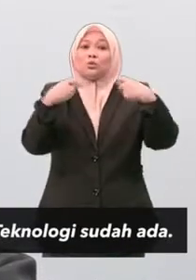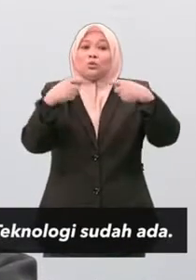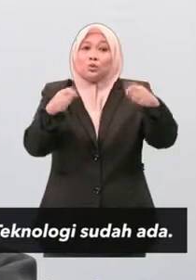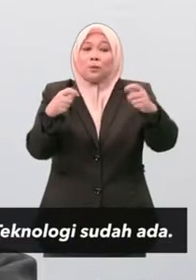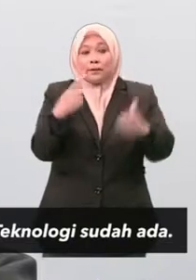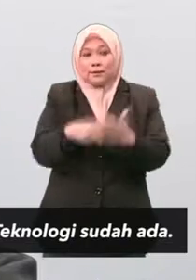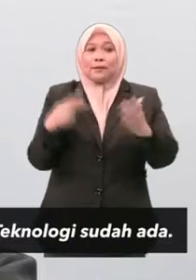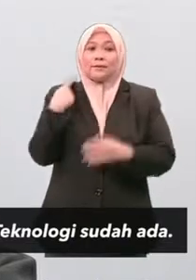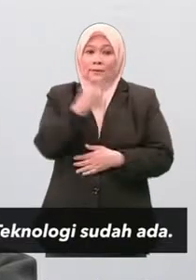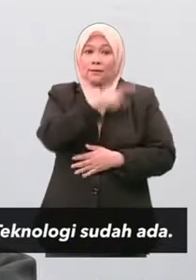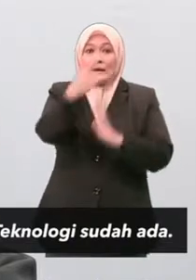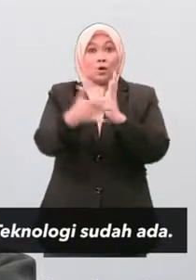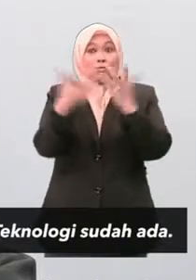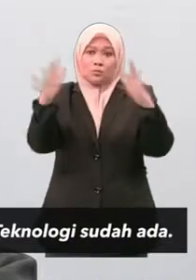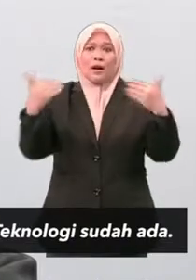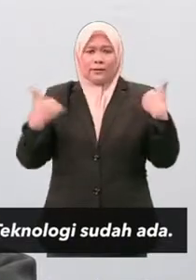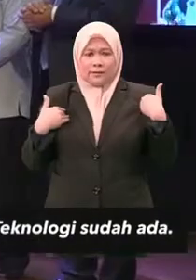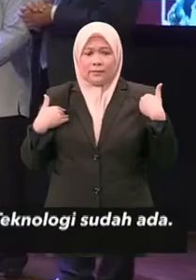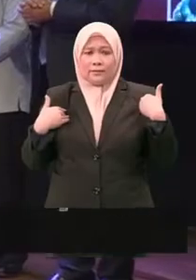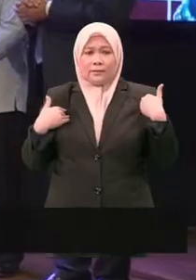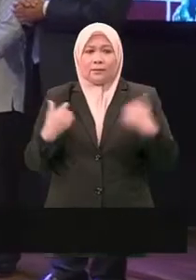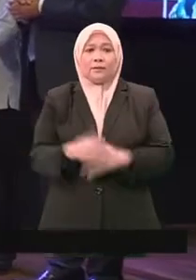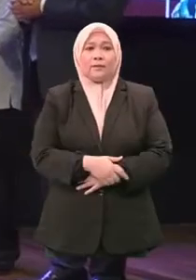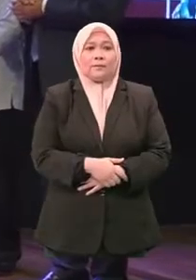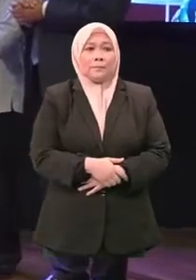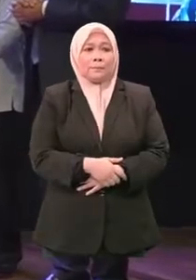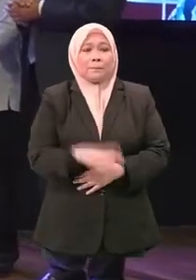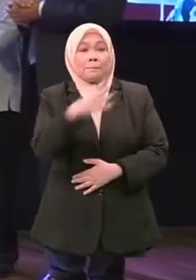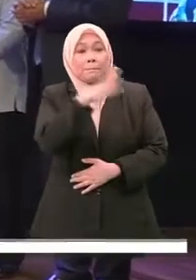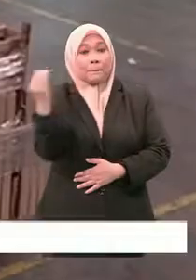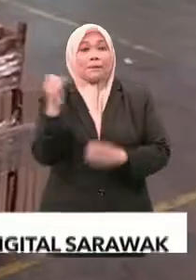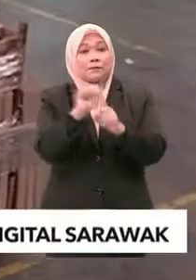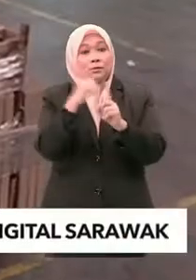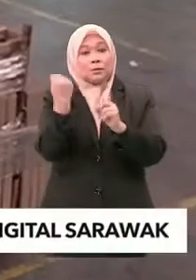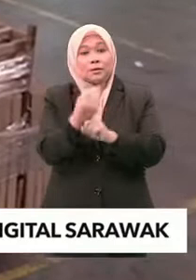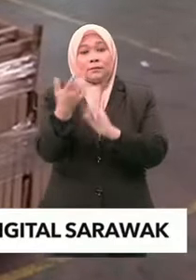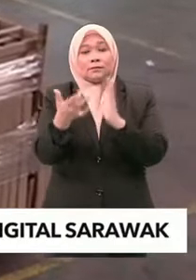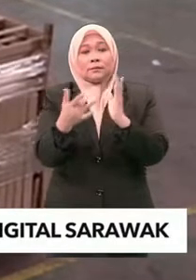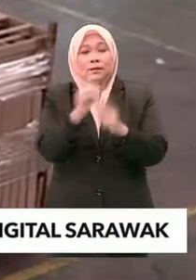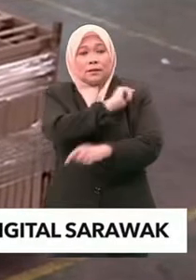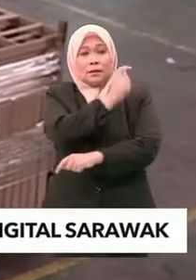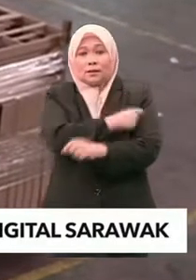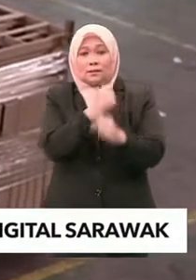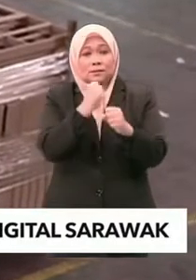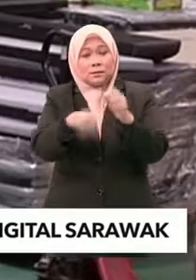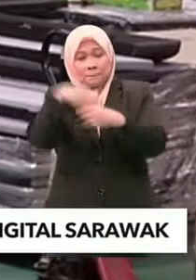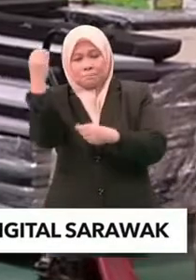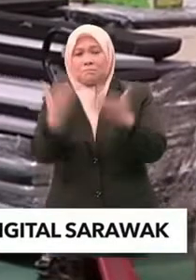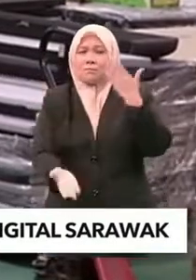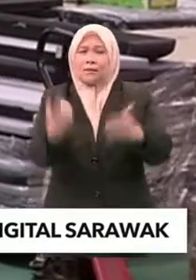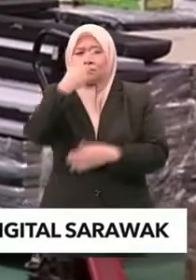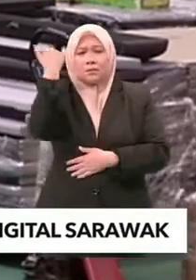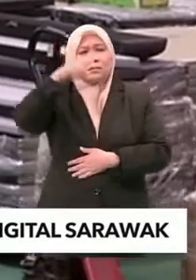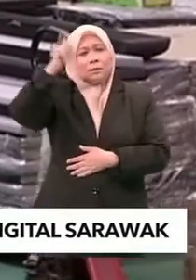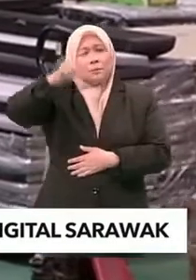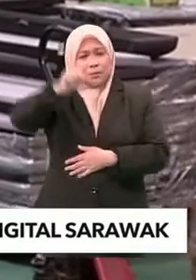what we are trying to do now. Technologies are available. Tambahnya, situasi kekurangan tenaga kerja asing ketika ini juga menyebabkan keperluan